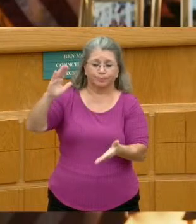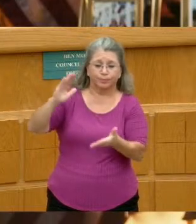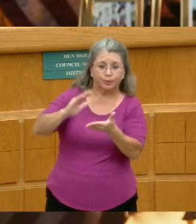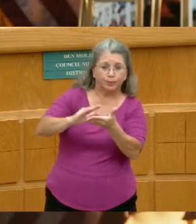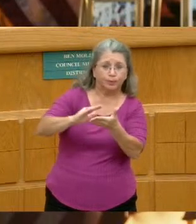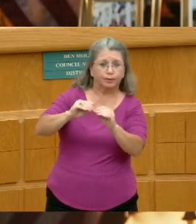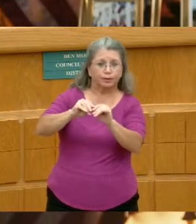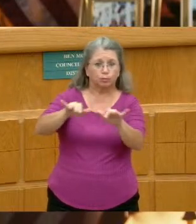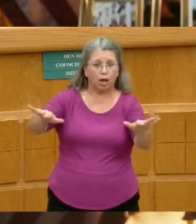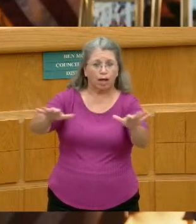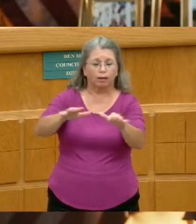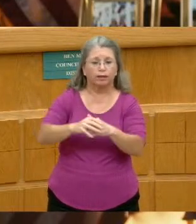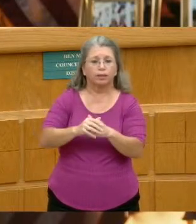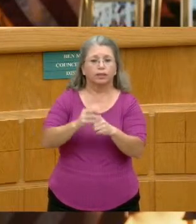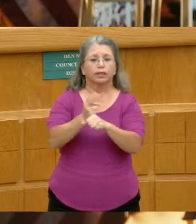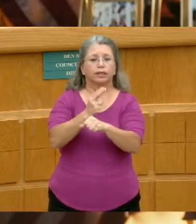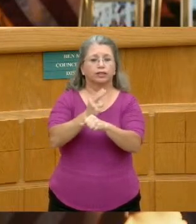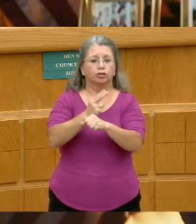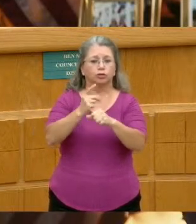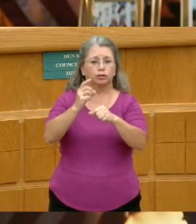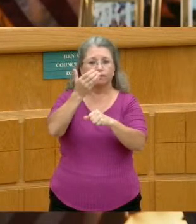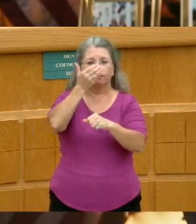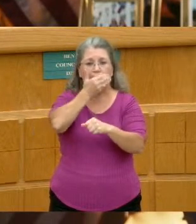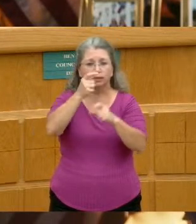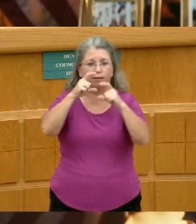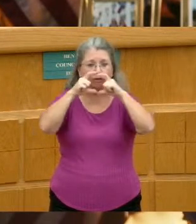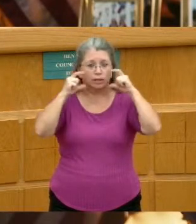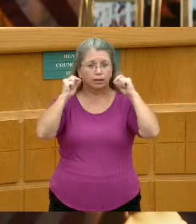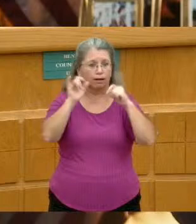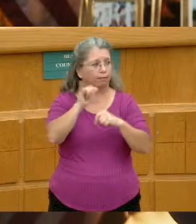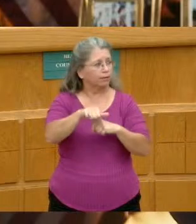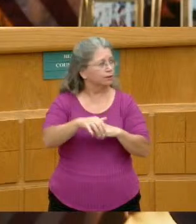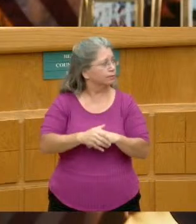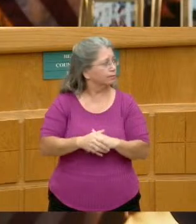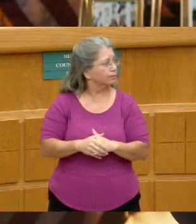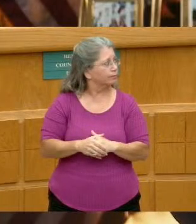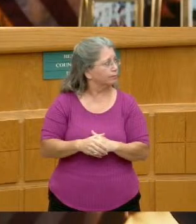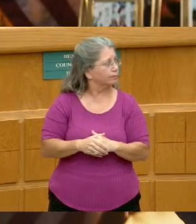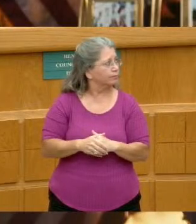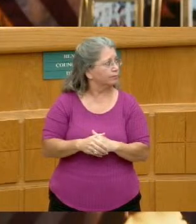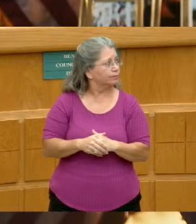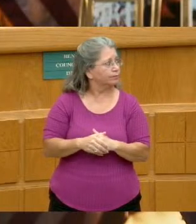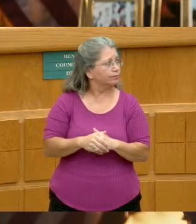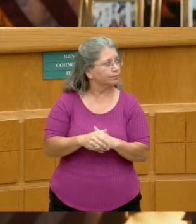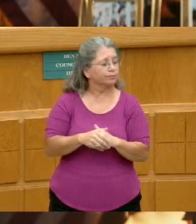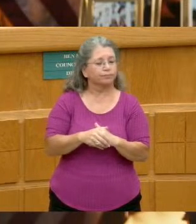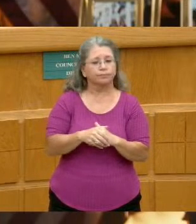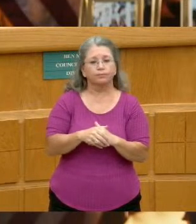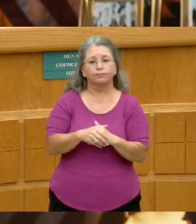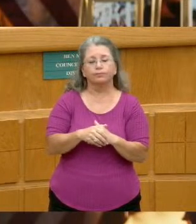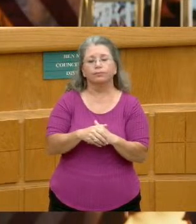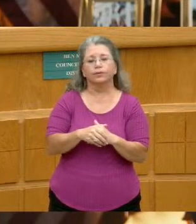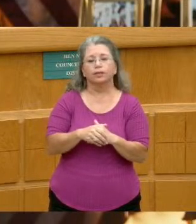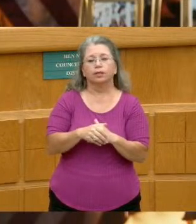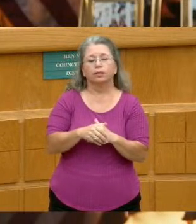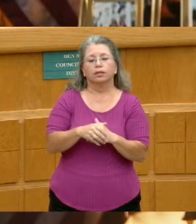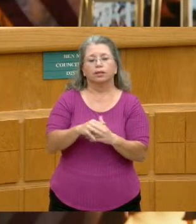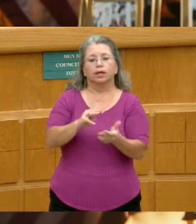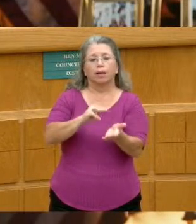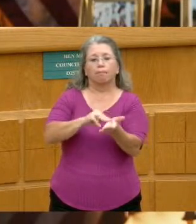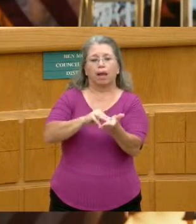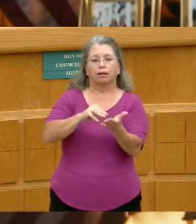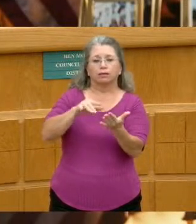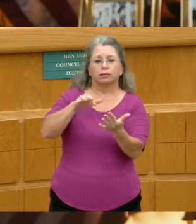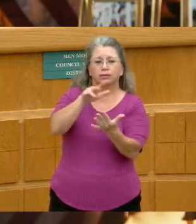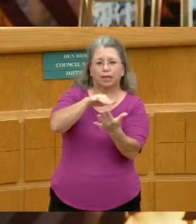like this when they go out. Medical studies have shown that wearing a face covering